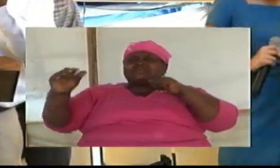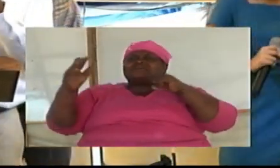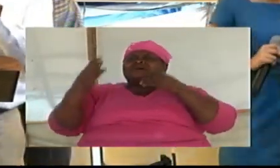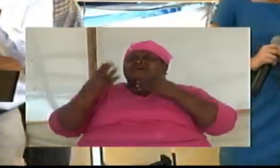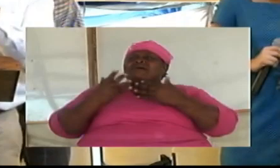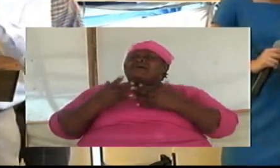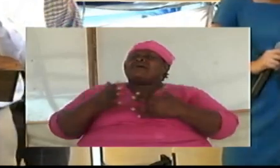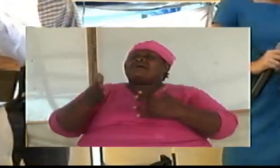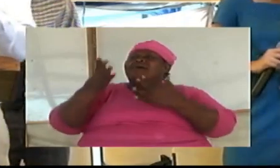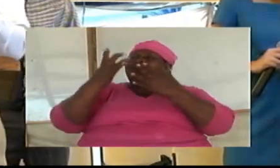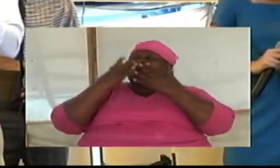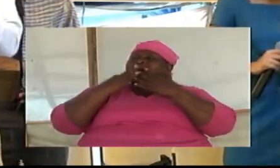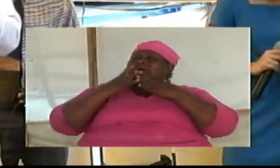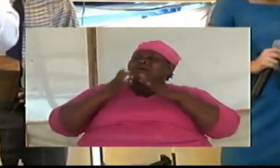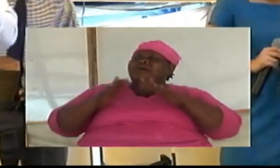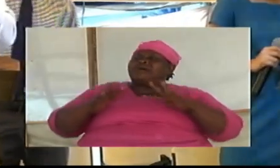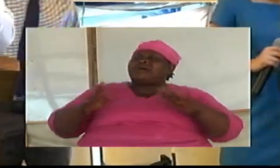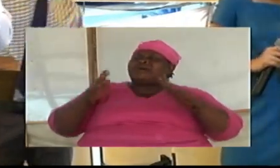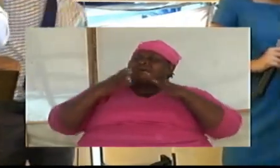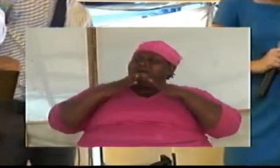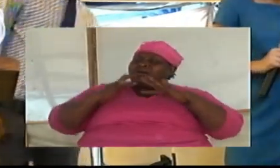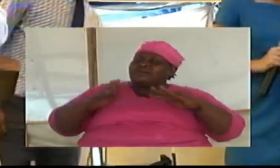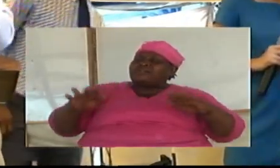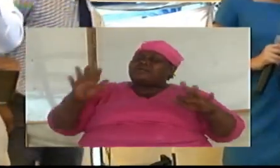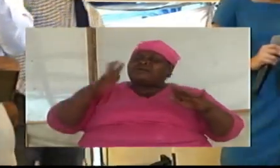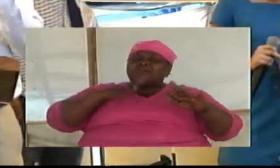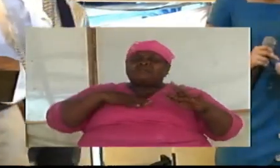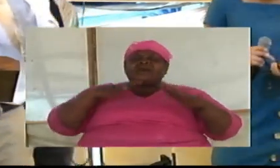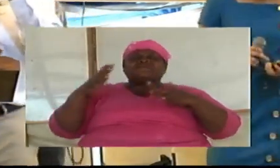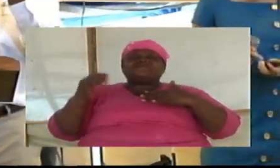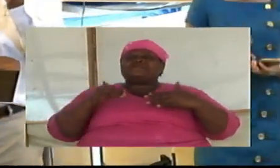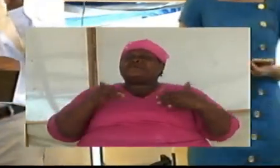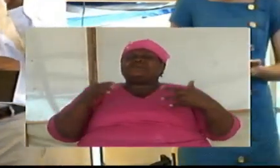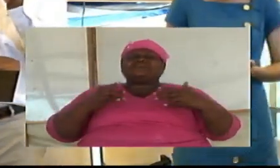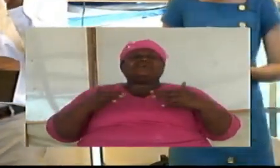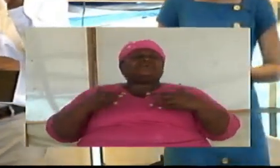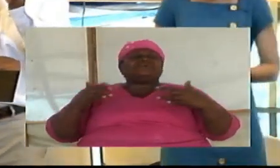And it calms all my